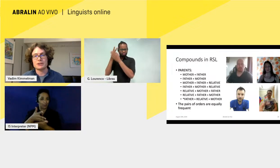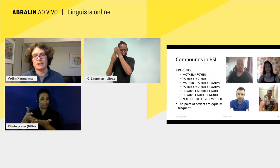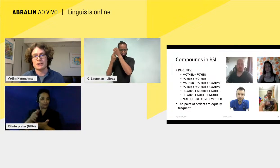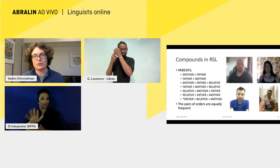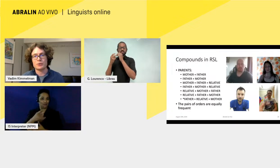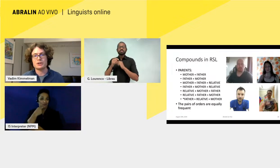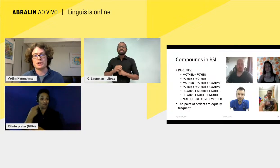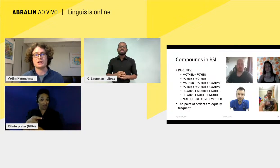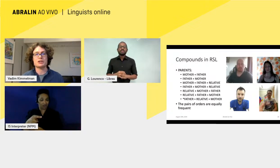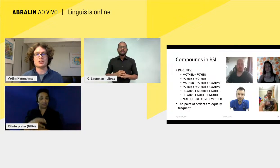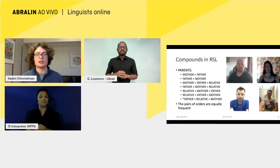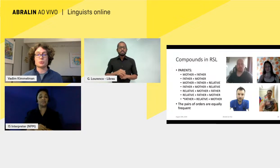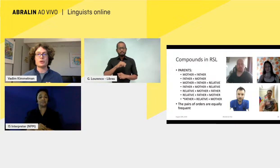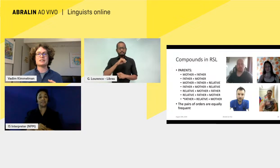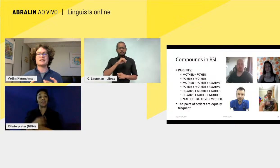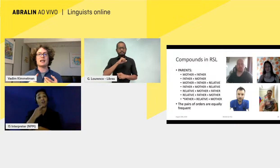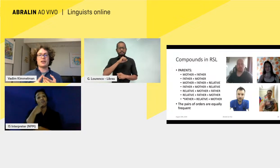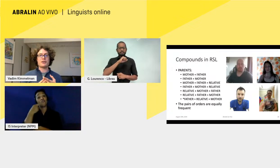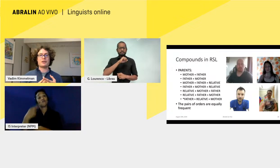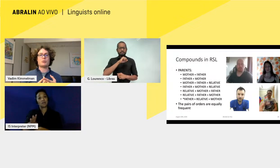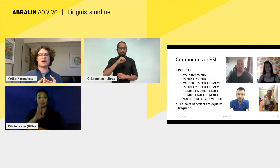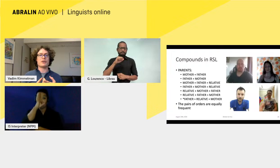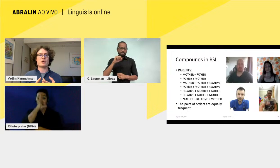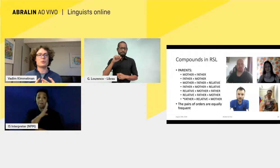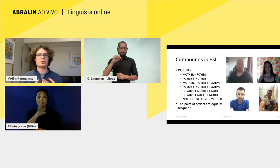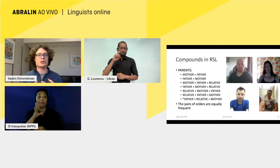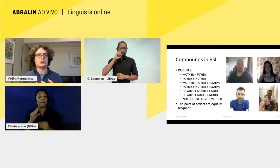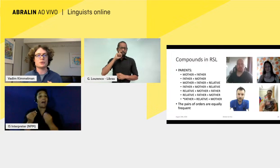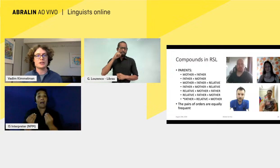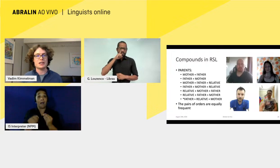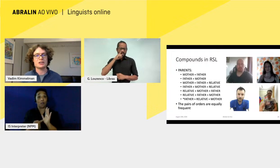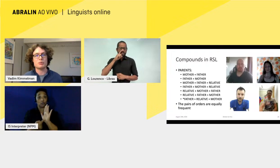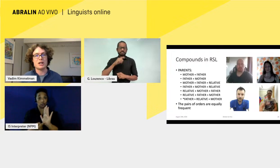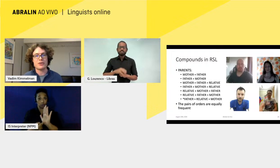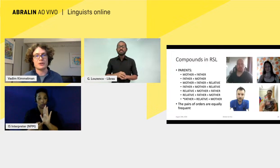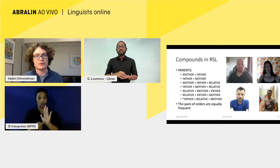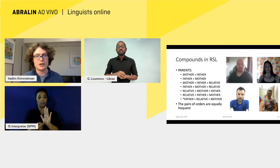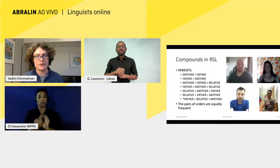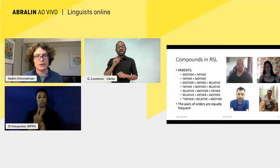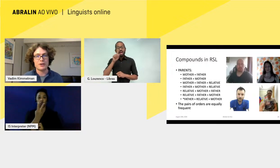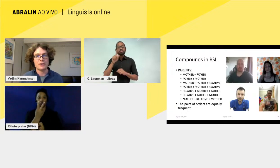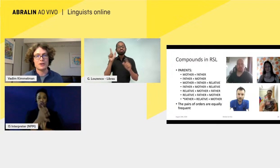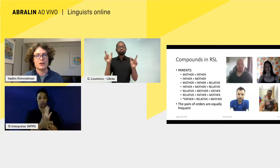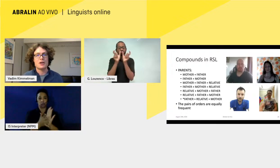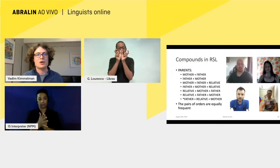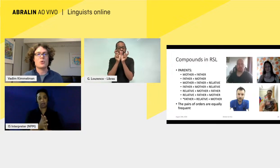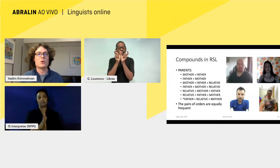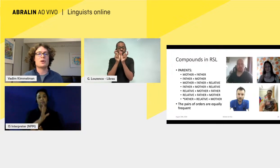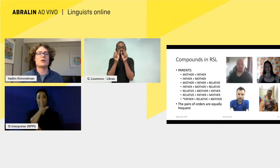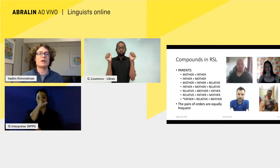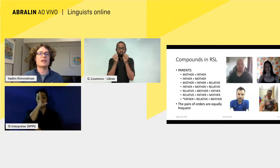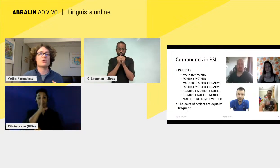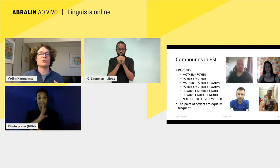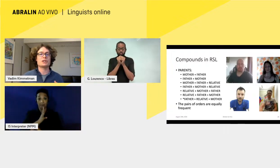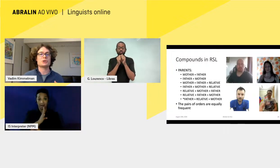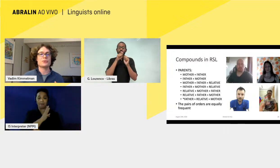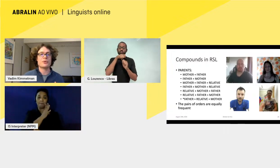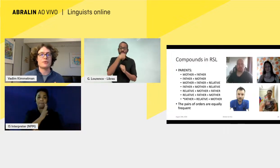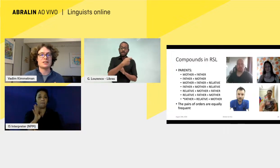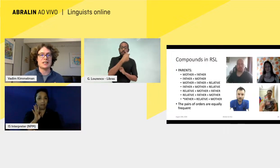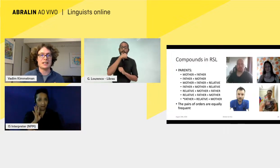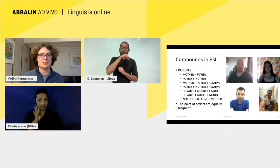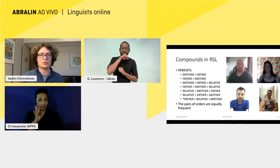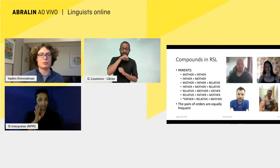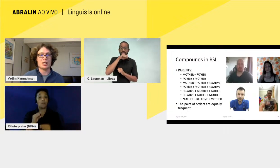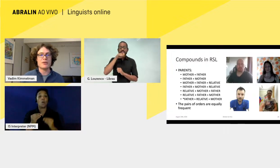parents in Russian Sign Language is expressed either by the combination of signs mother and father, or by a combination